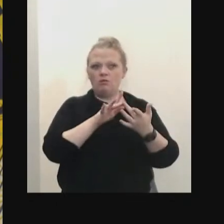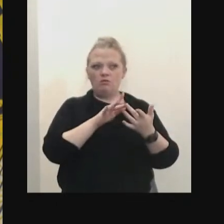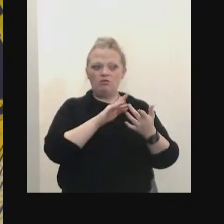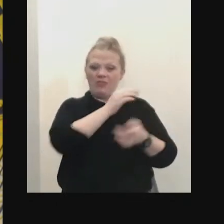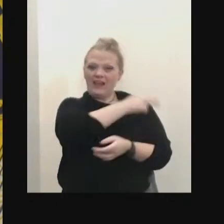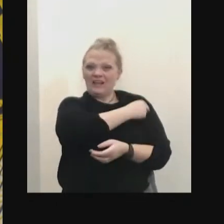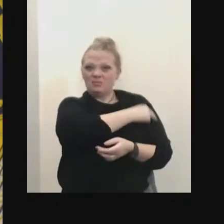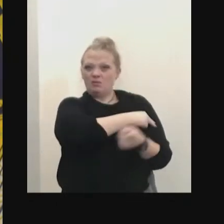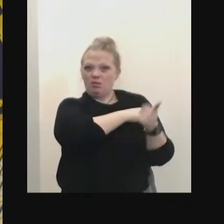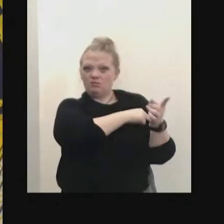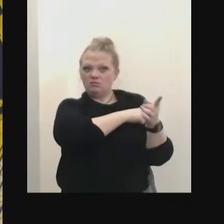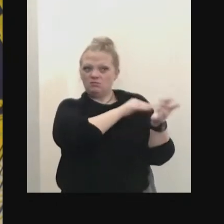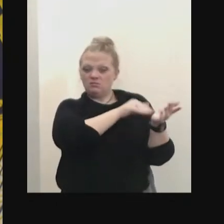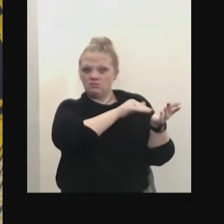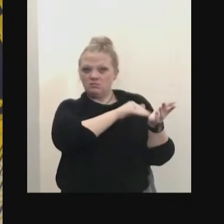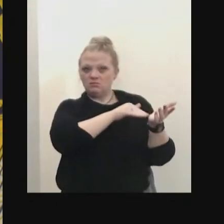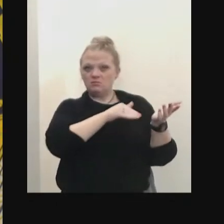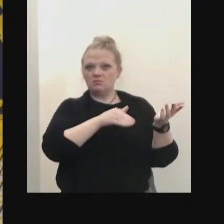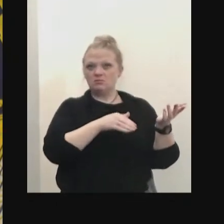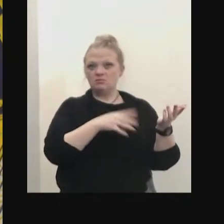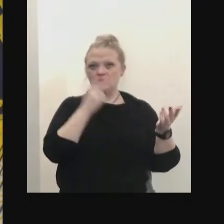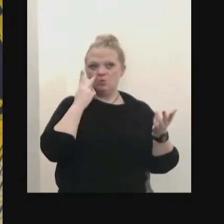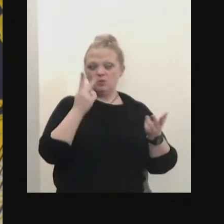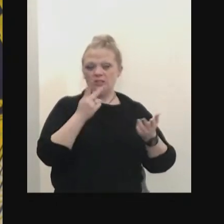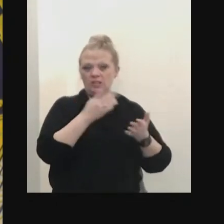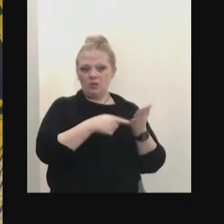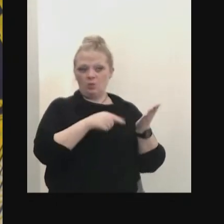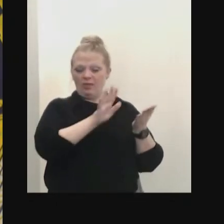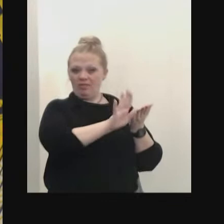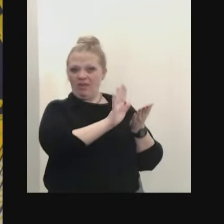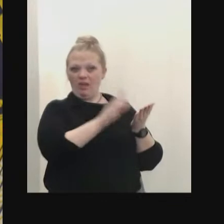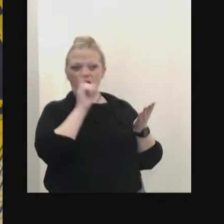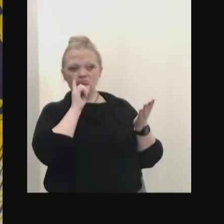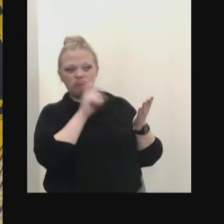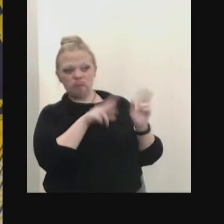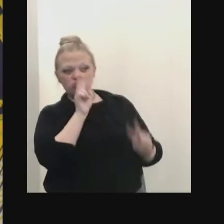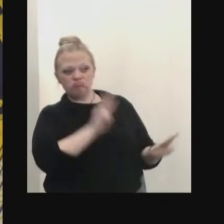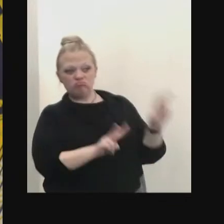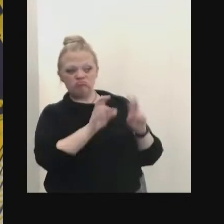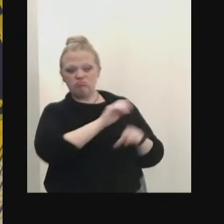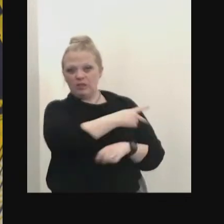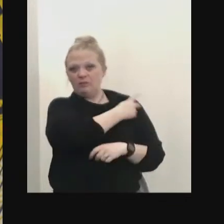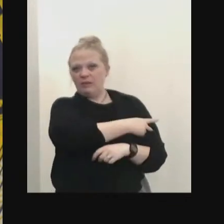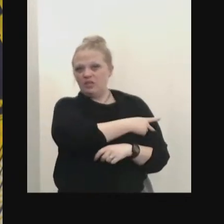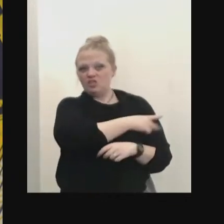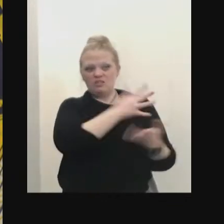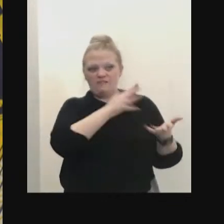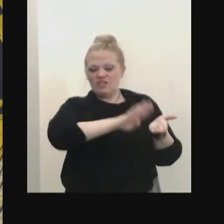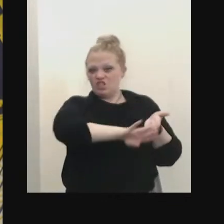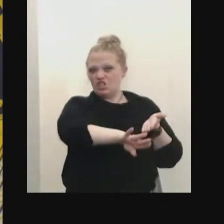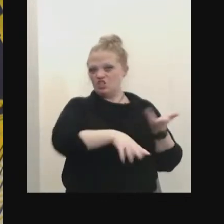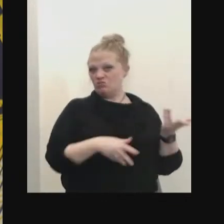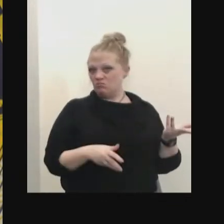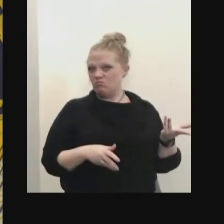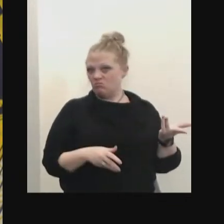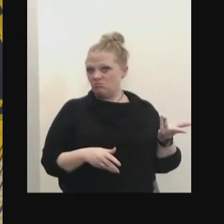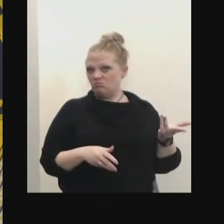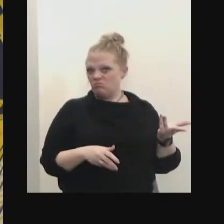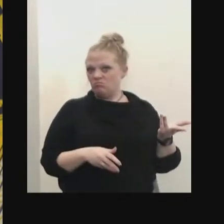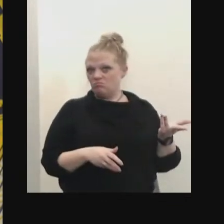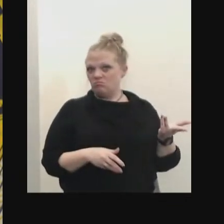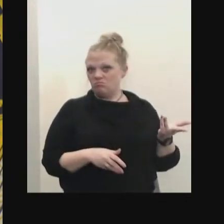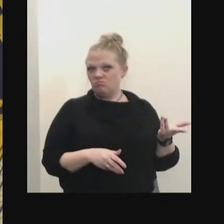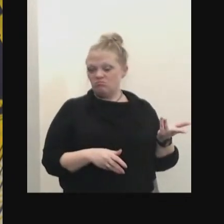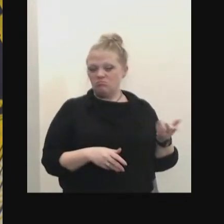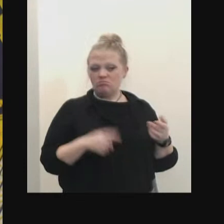hospital-based physicians and see what they're seeing among their patients that have been discharged. I believe that UB